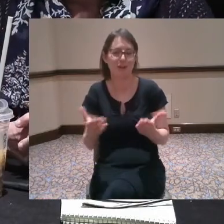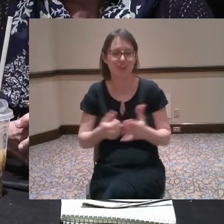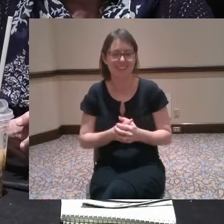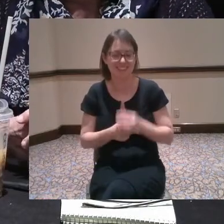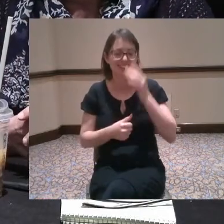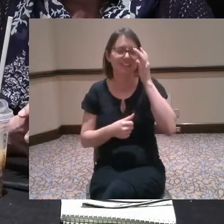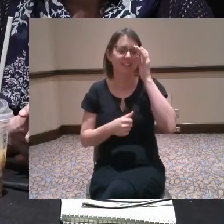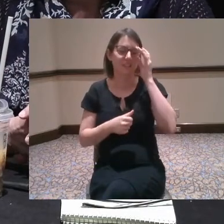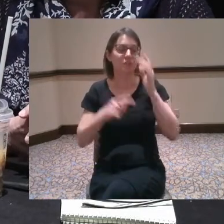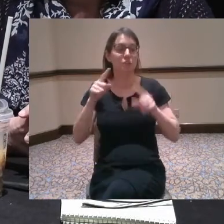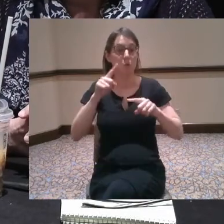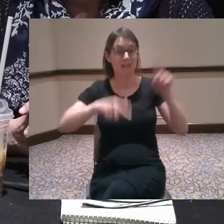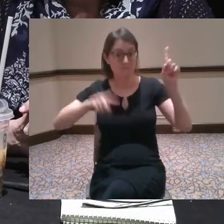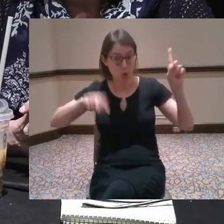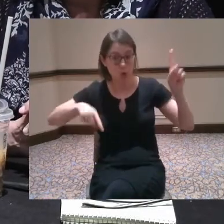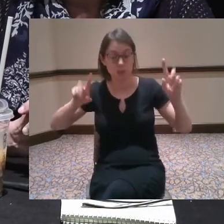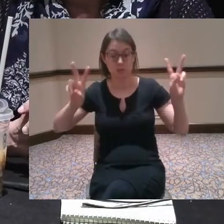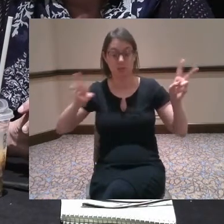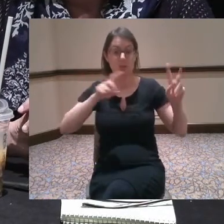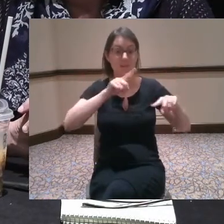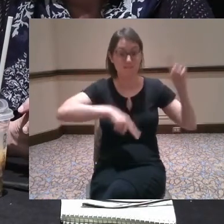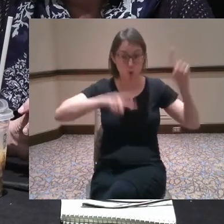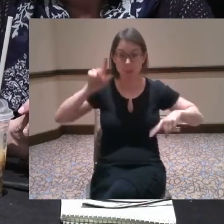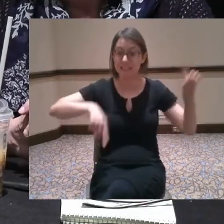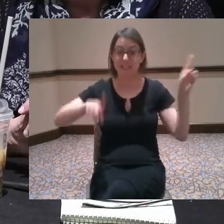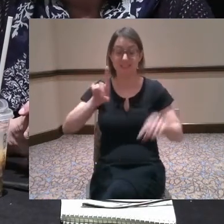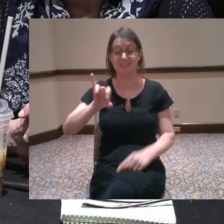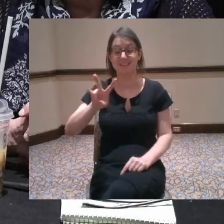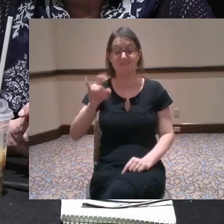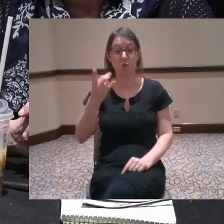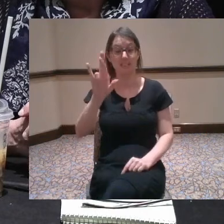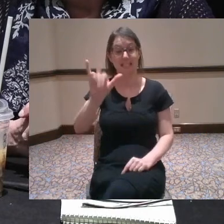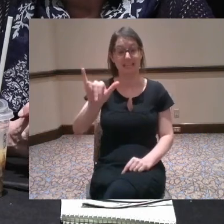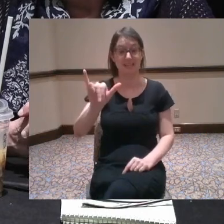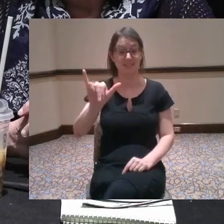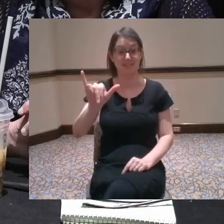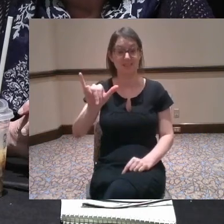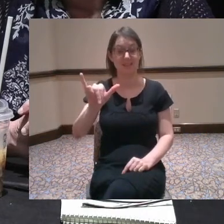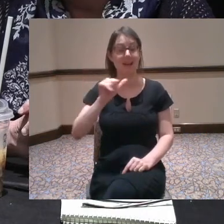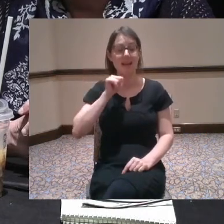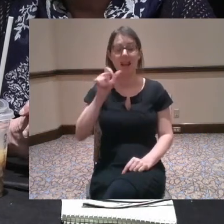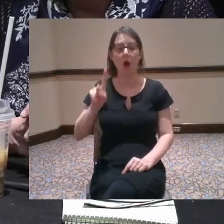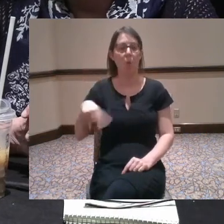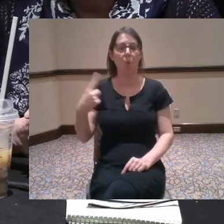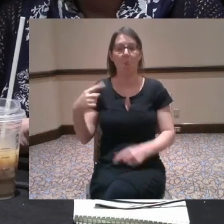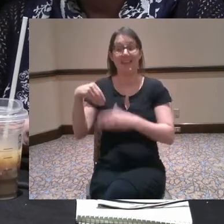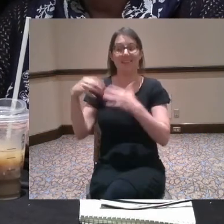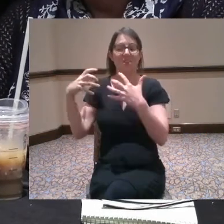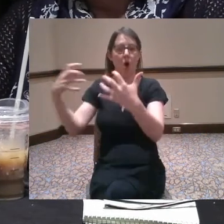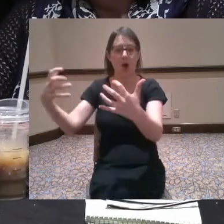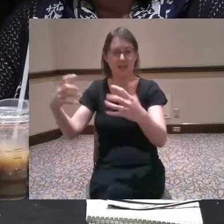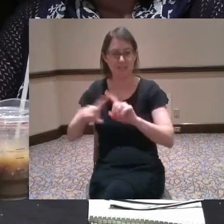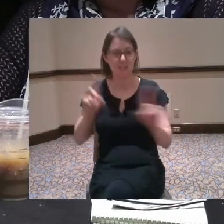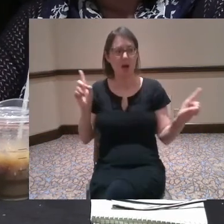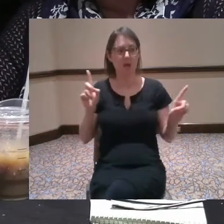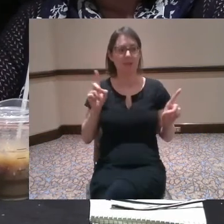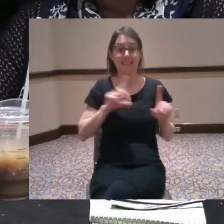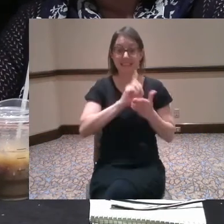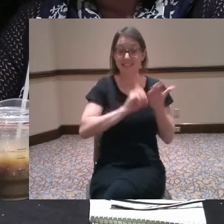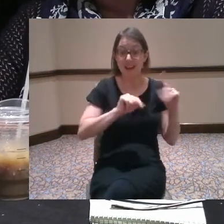but diversity in the wings. Diversity, and not just, physically in the wings, but looking at our design teams and